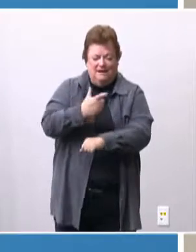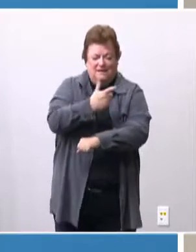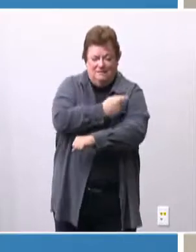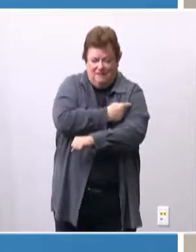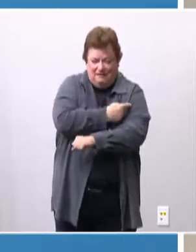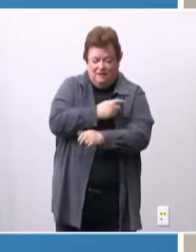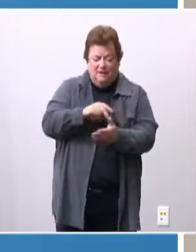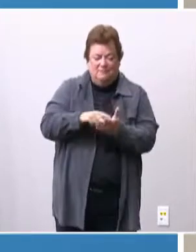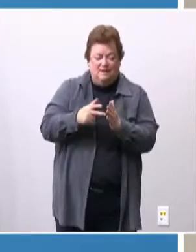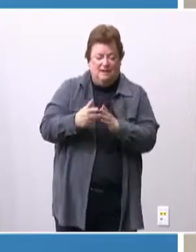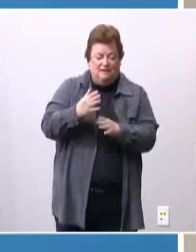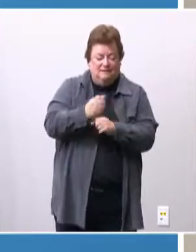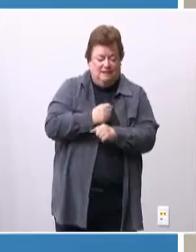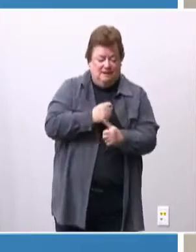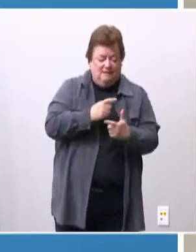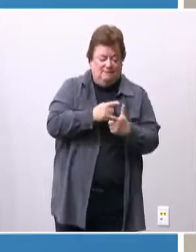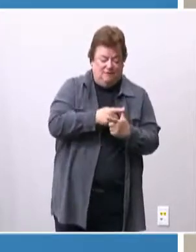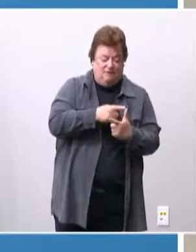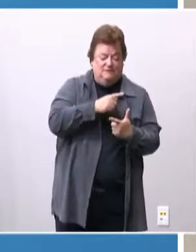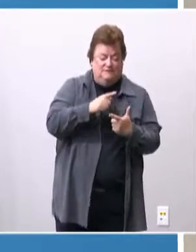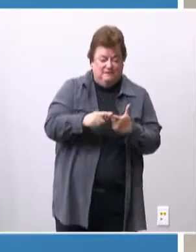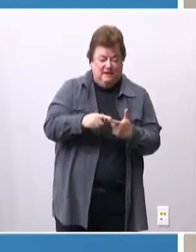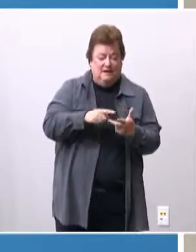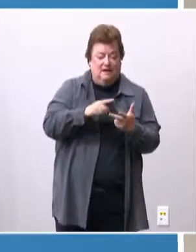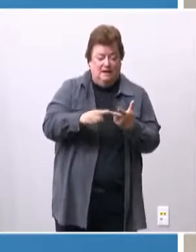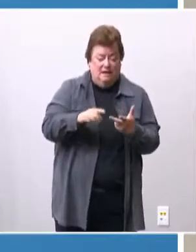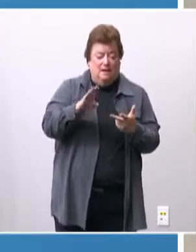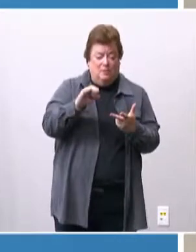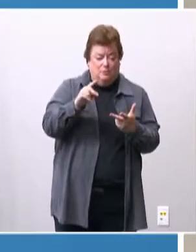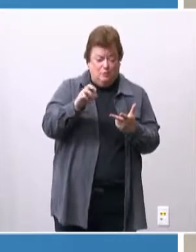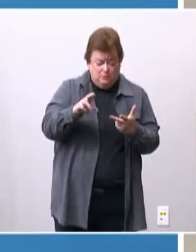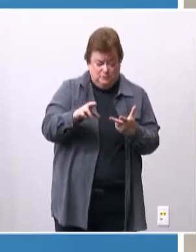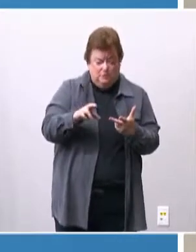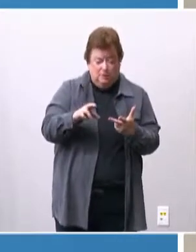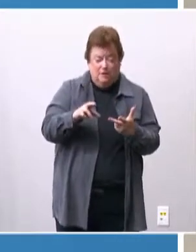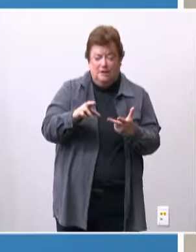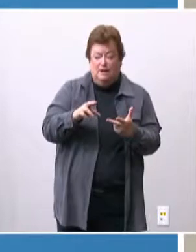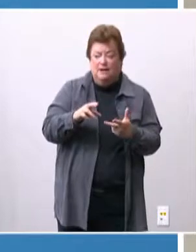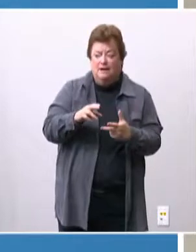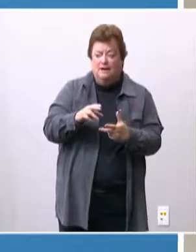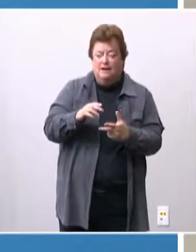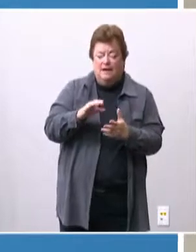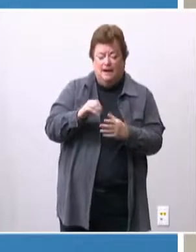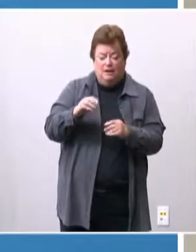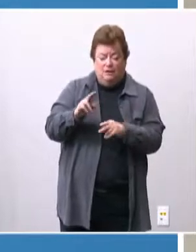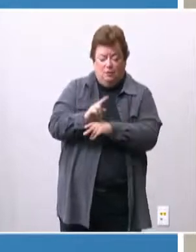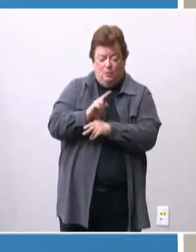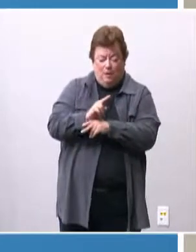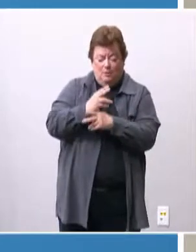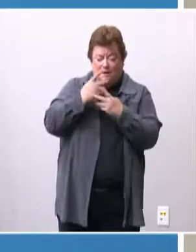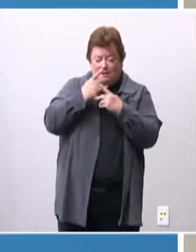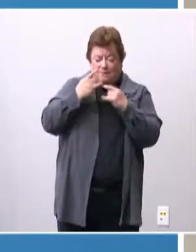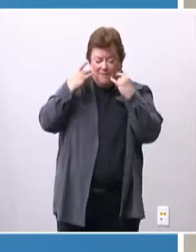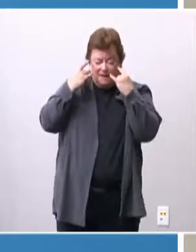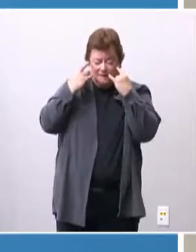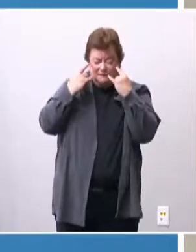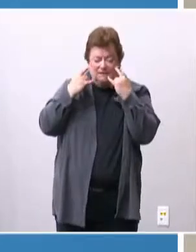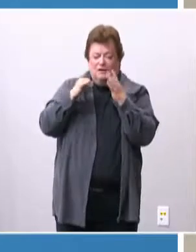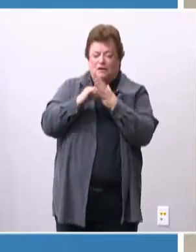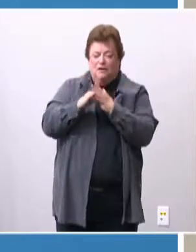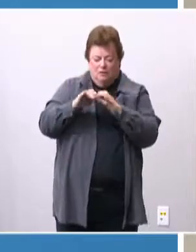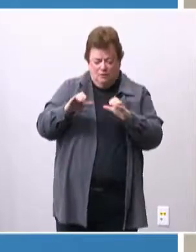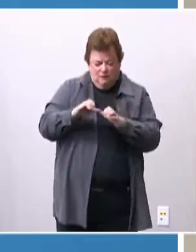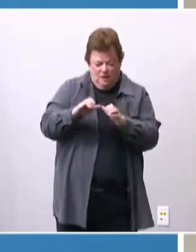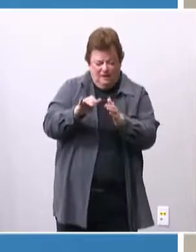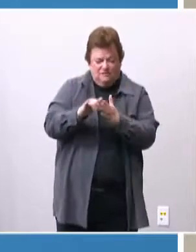that means receiving your first and second dose, and a booster dose if you're eligible, and wearing a mask are actions we